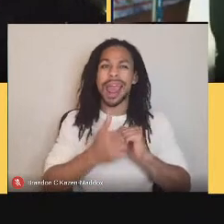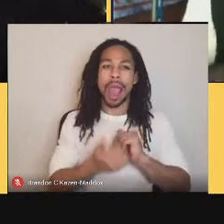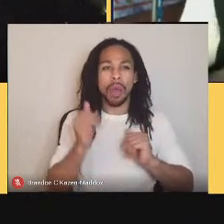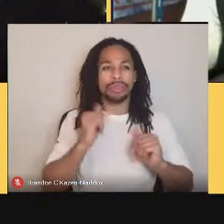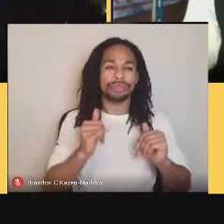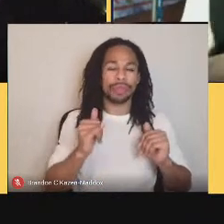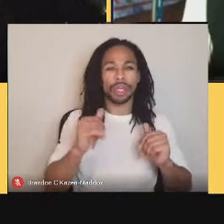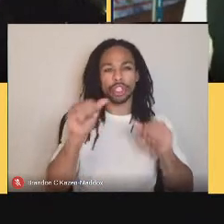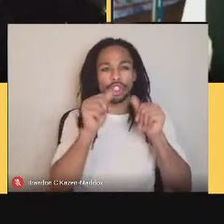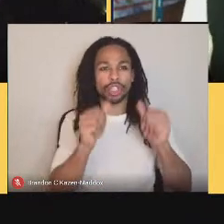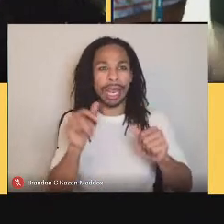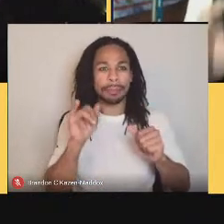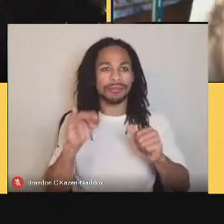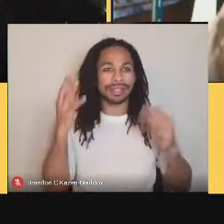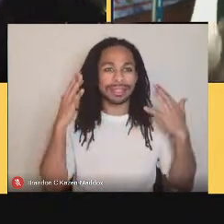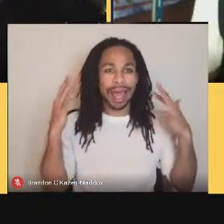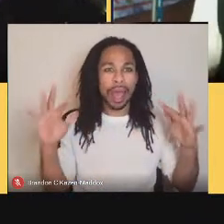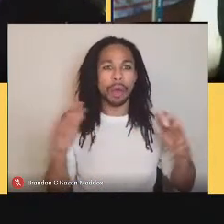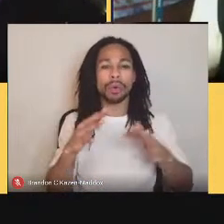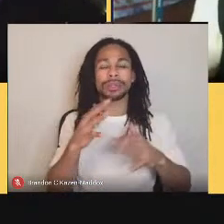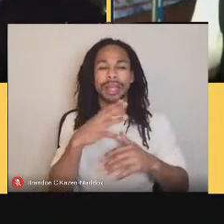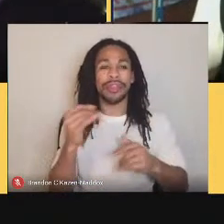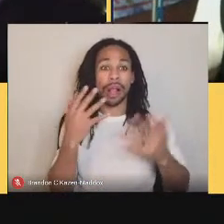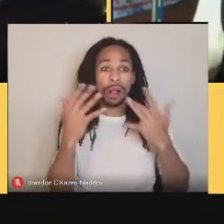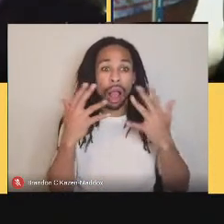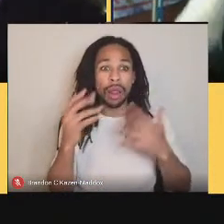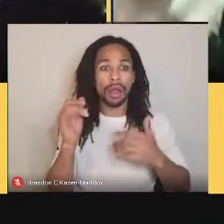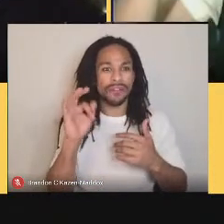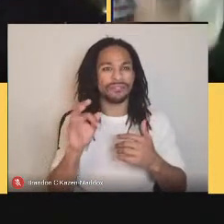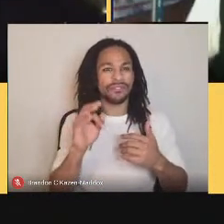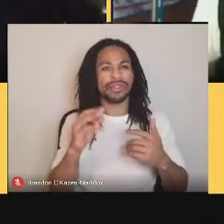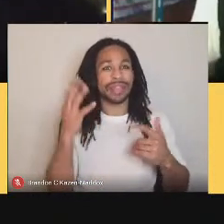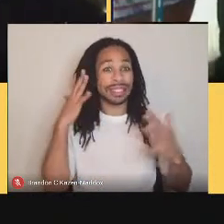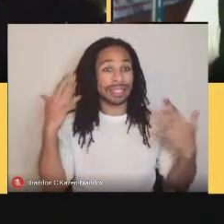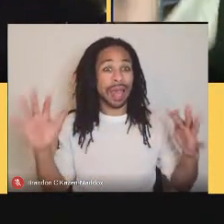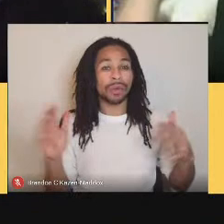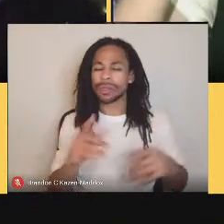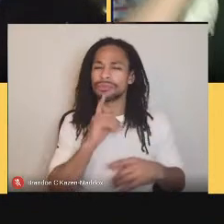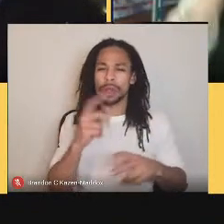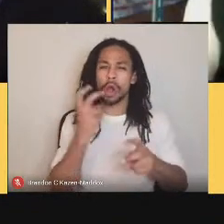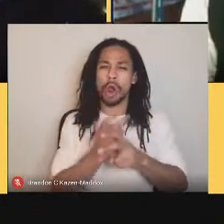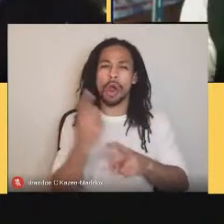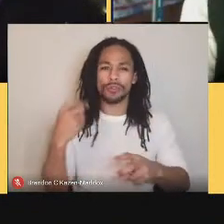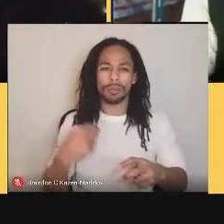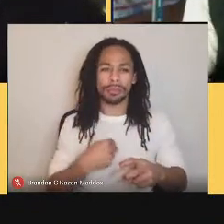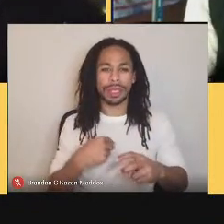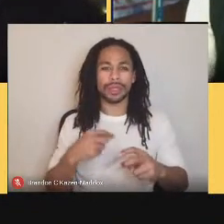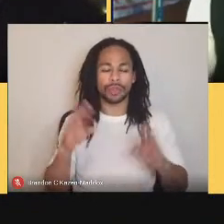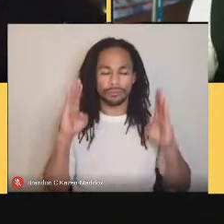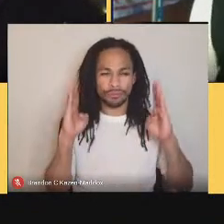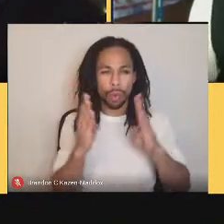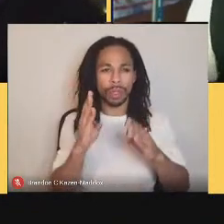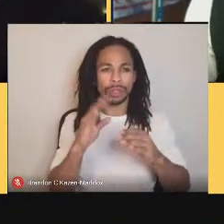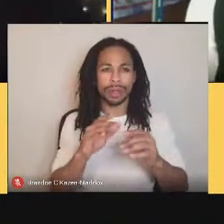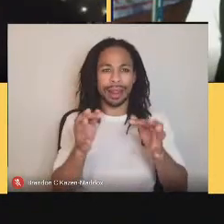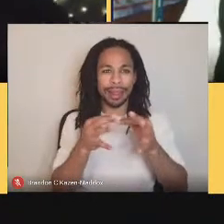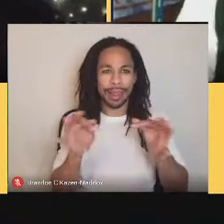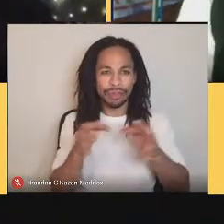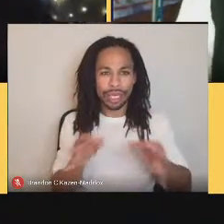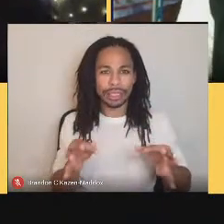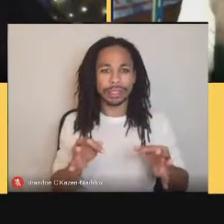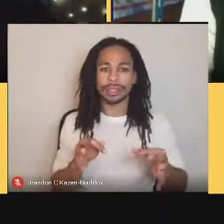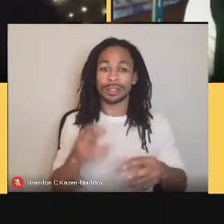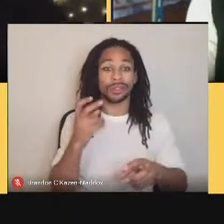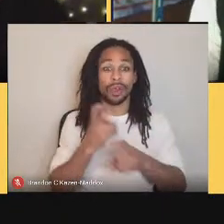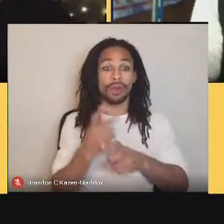color of that versus what they're actually saying. It's really difficult for me to actually sit down and say focus on the lyrics, right?